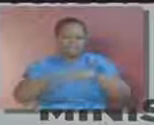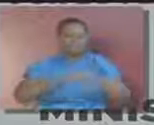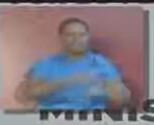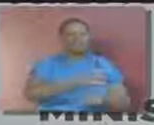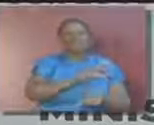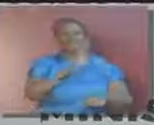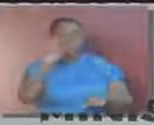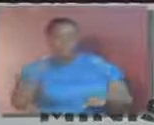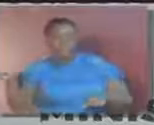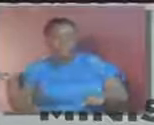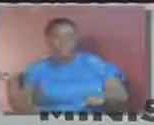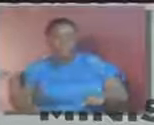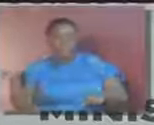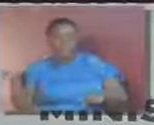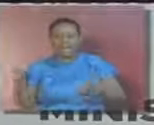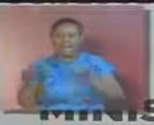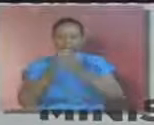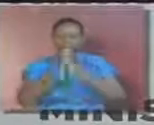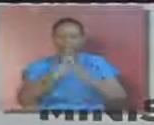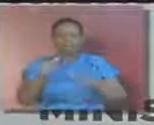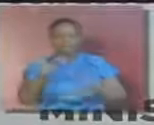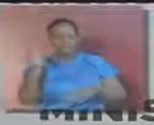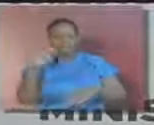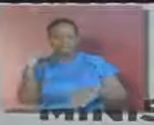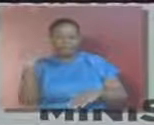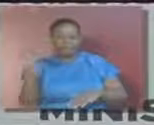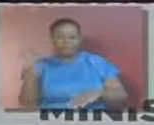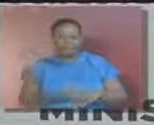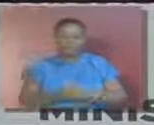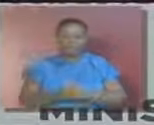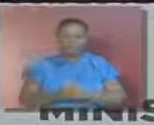pose an extra question. We go